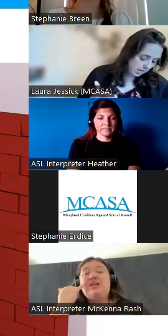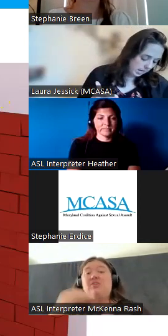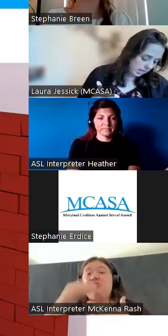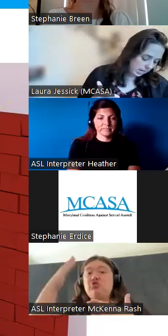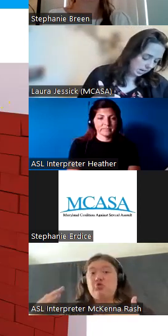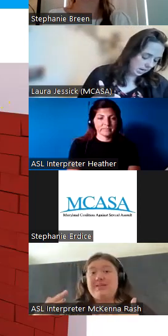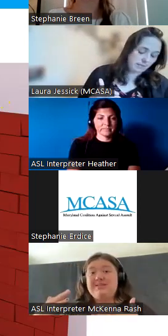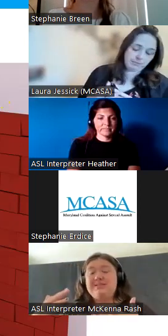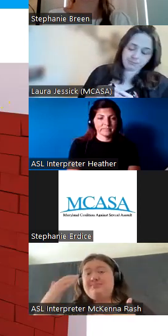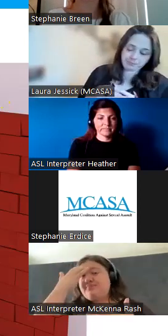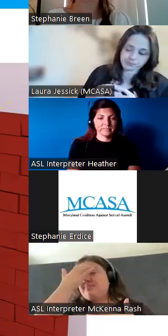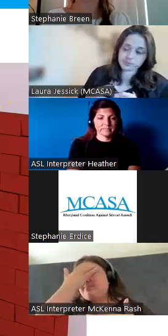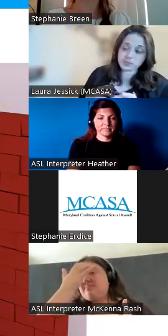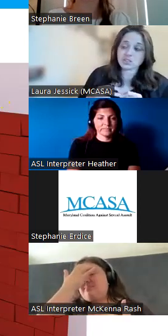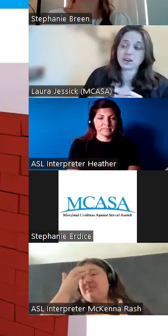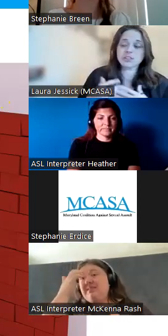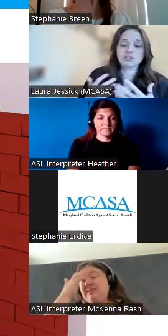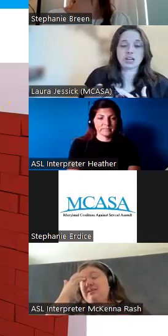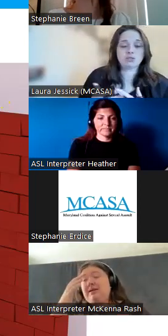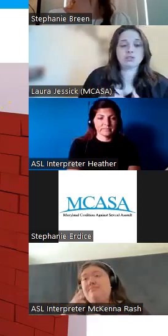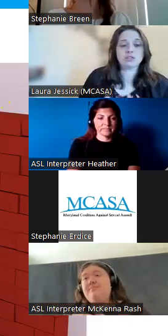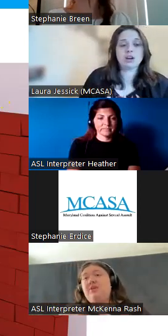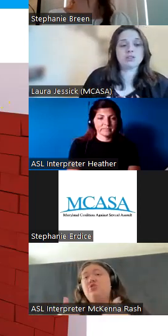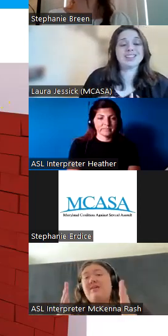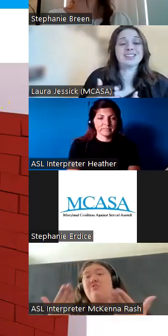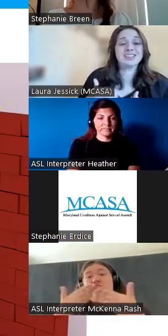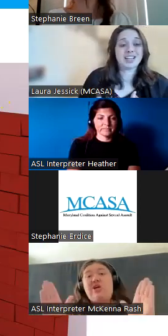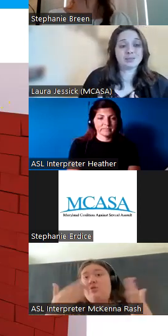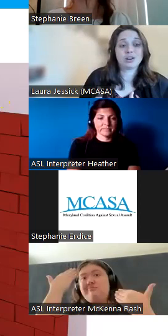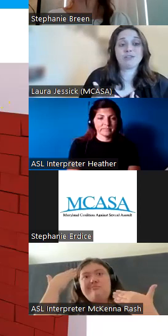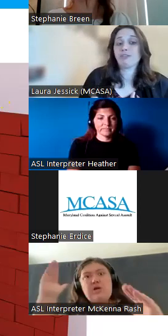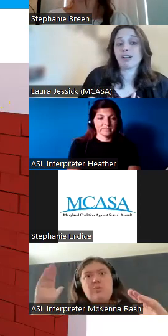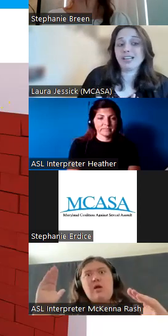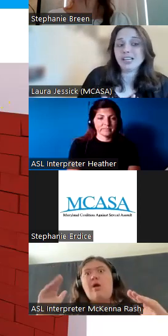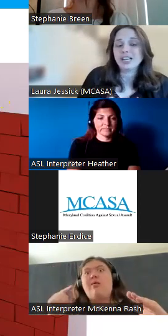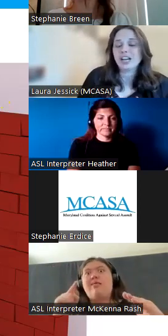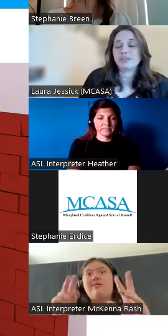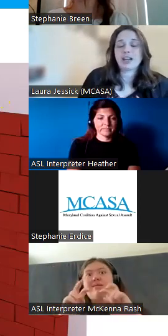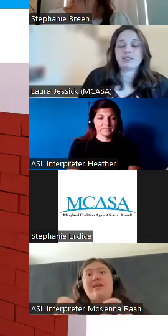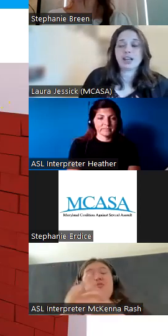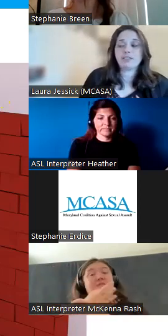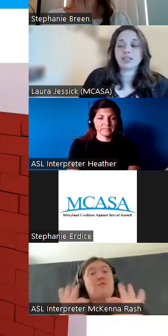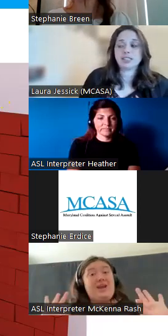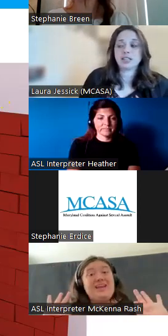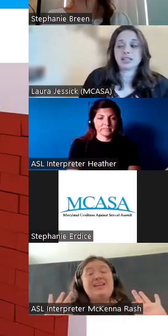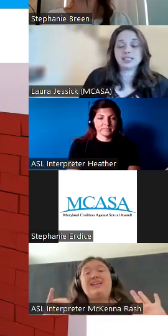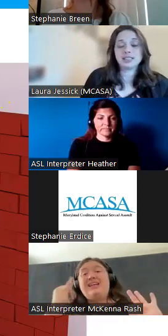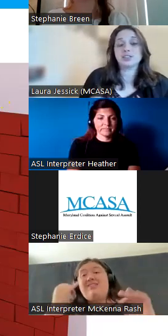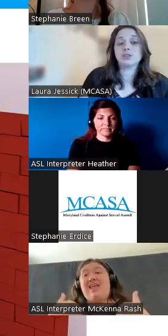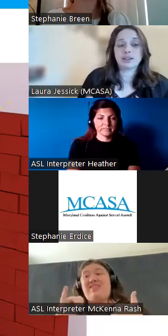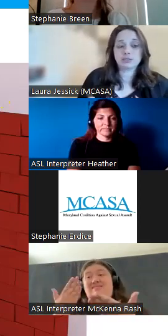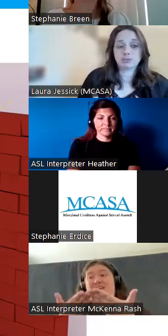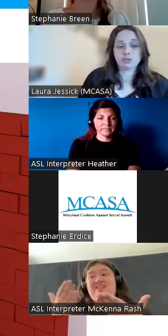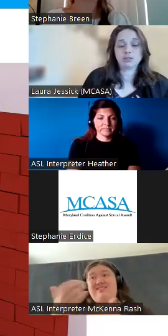students and survivors in general don't know that these exams are free, if they have that evidence collected